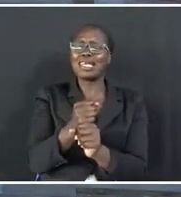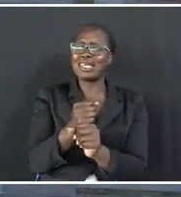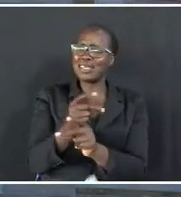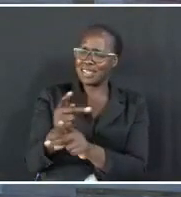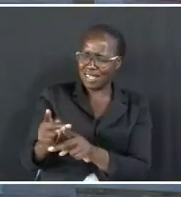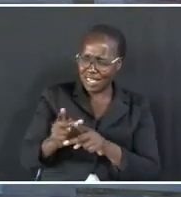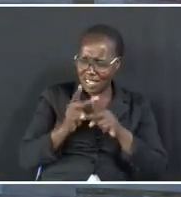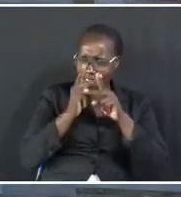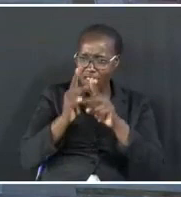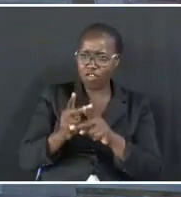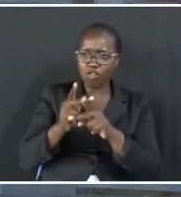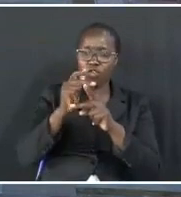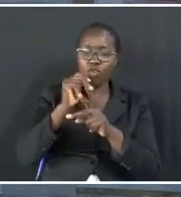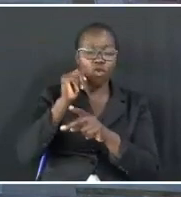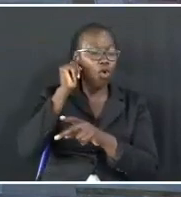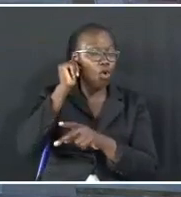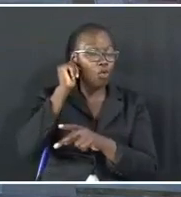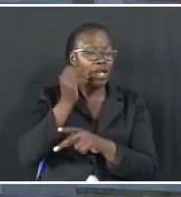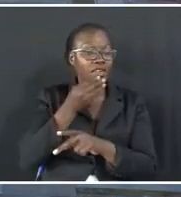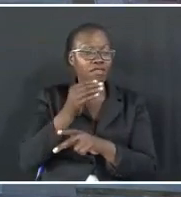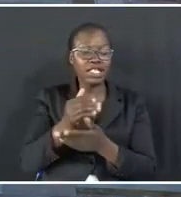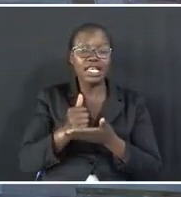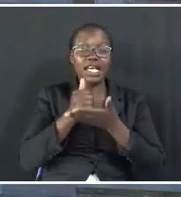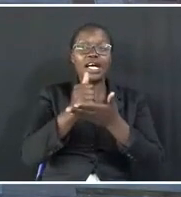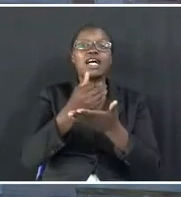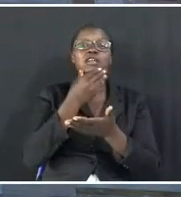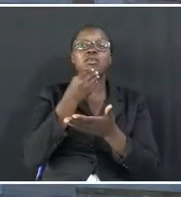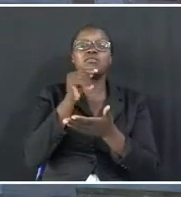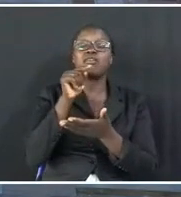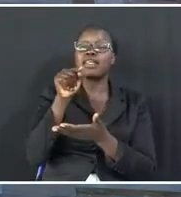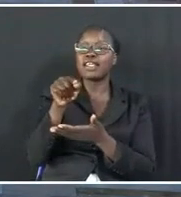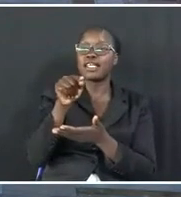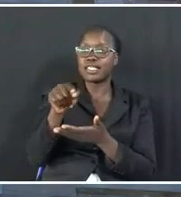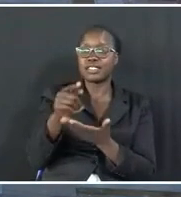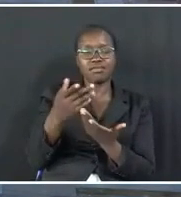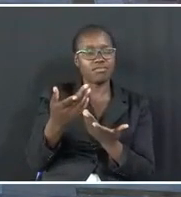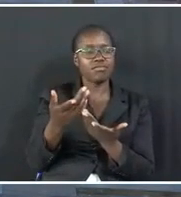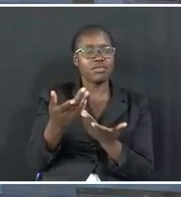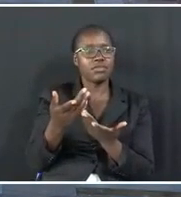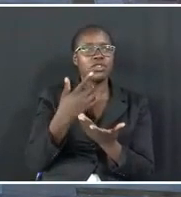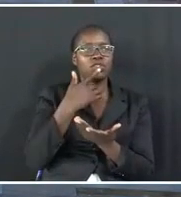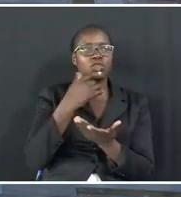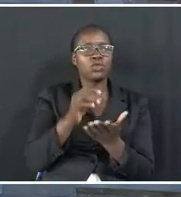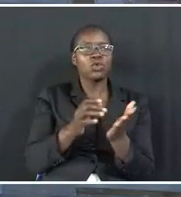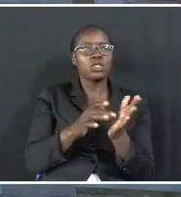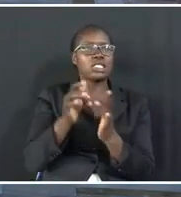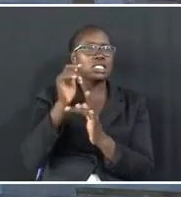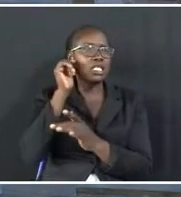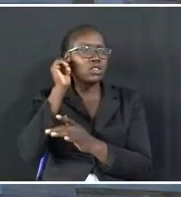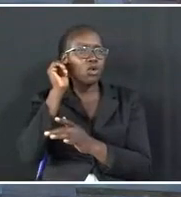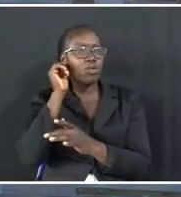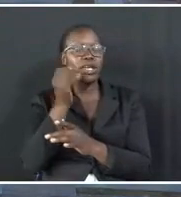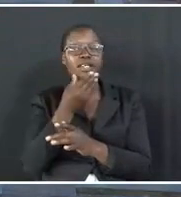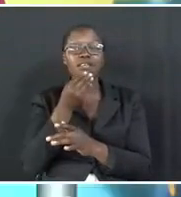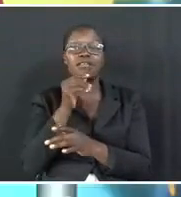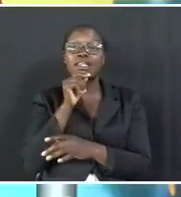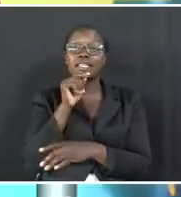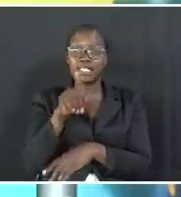diligently, obeying his father, helping his father, right? So Jesus obeyed his